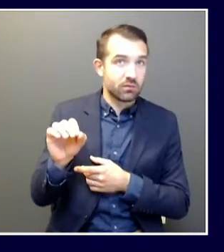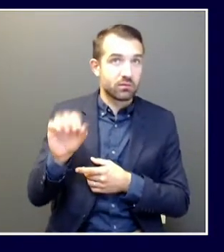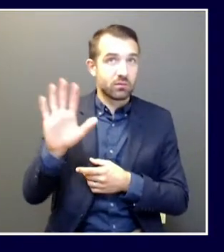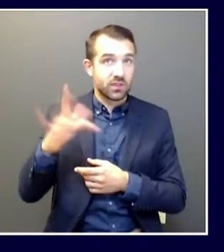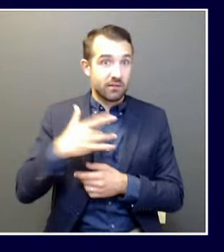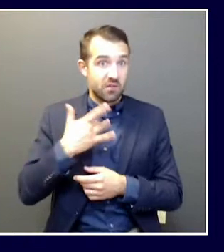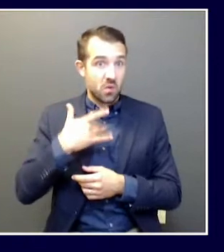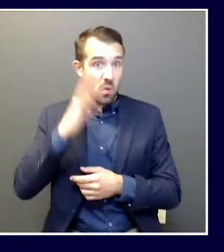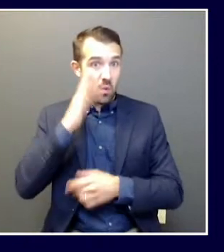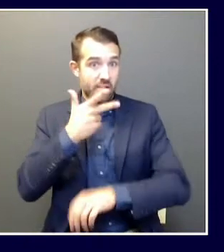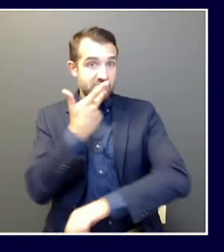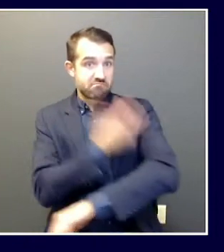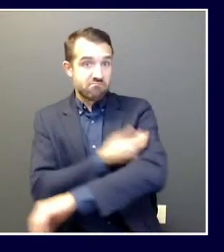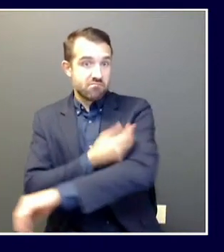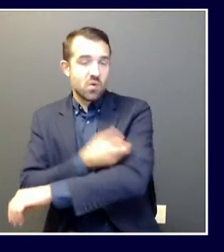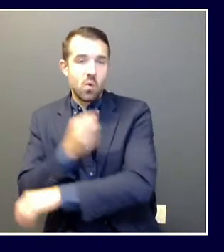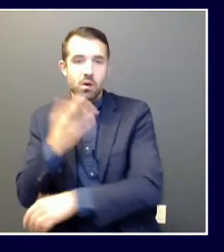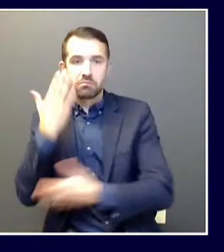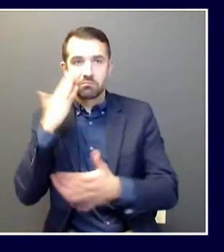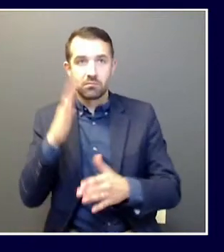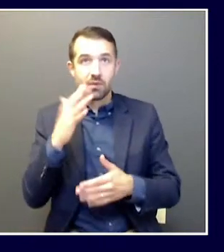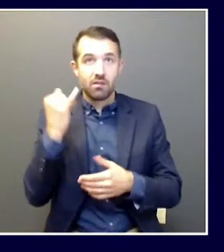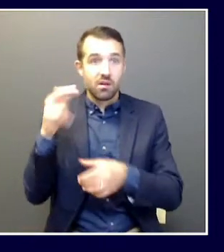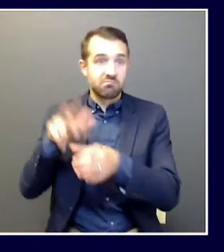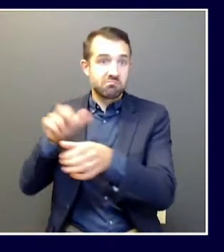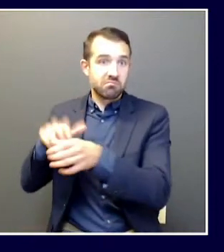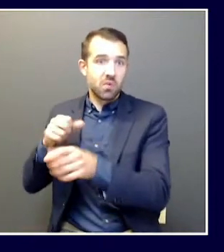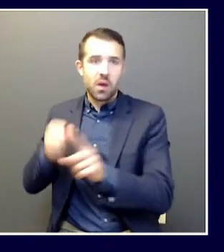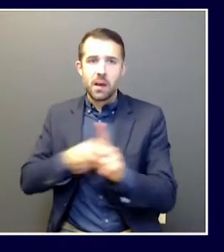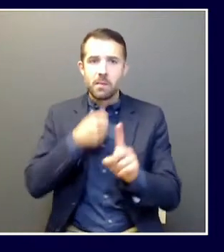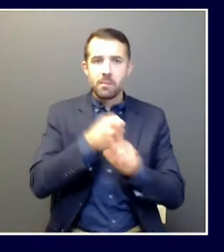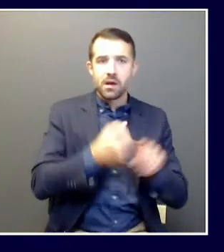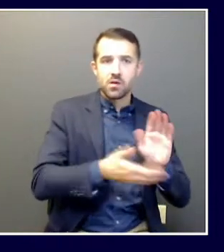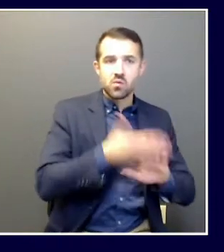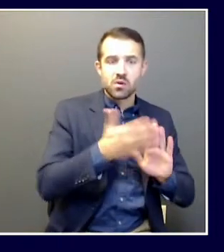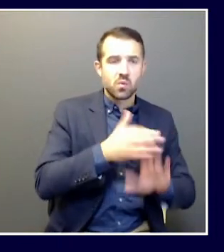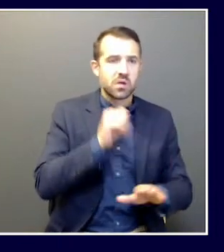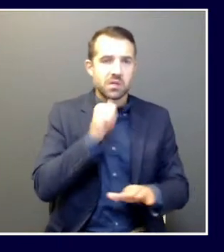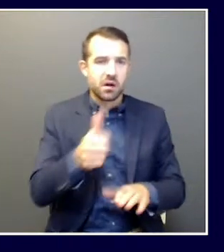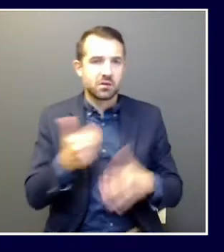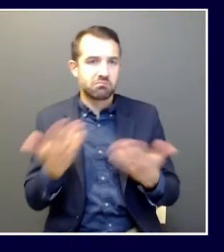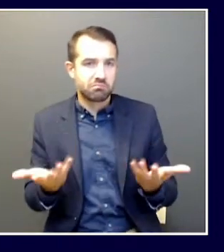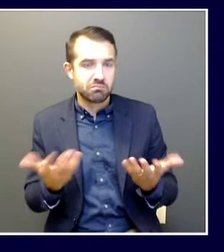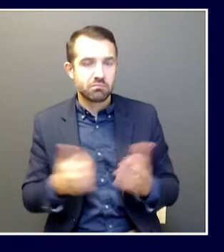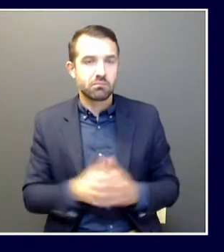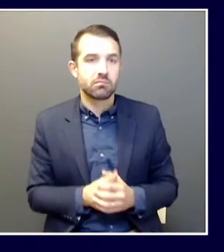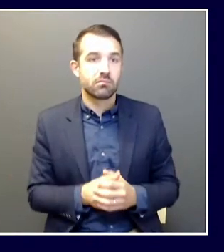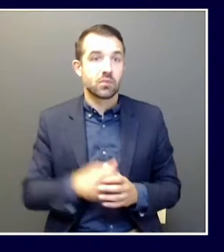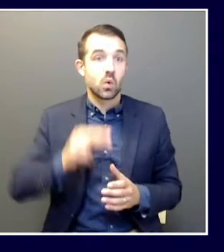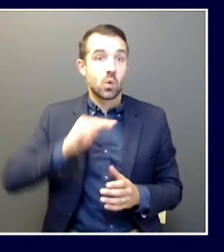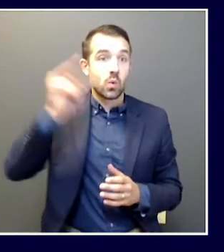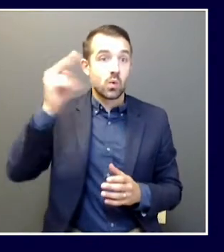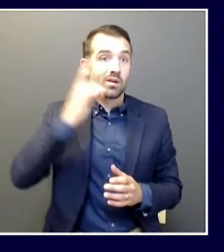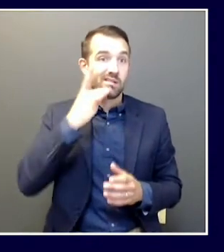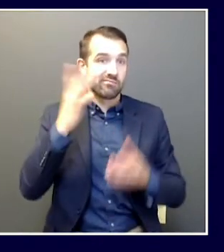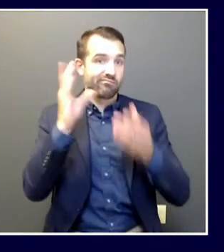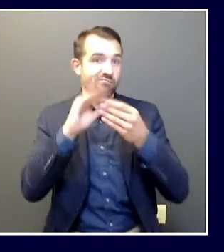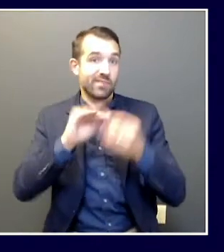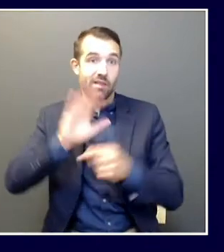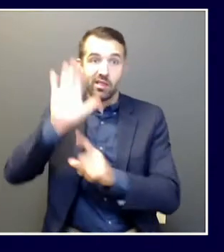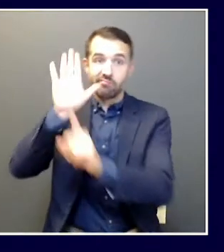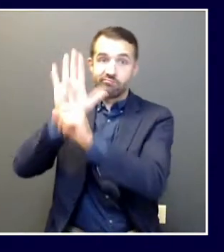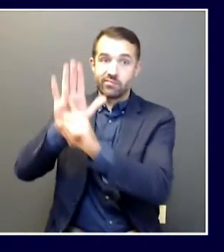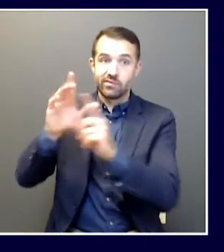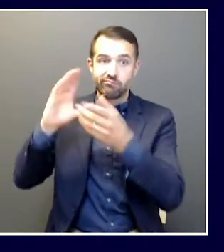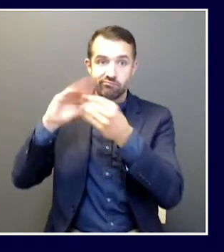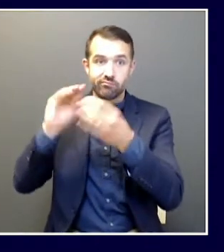where most of the larger healthcare facilities fall on that spectrum? Do you think most are going to be more like Northern